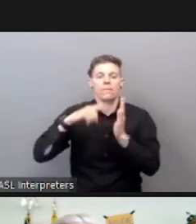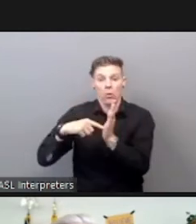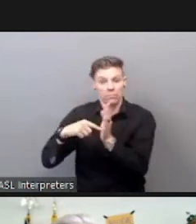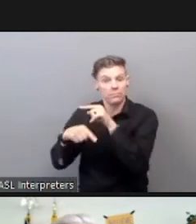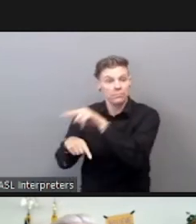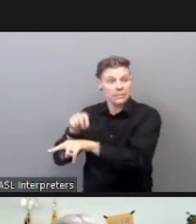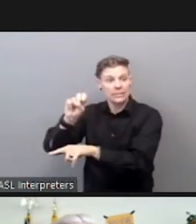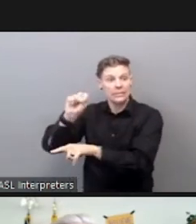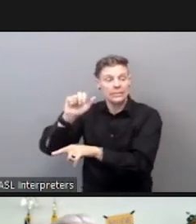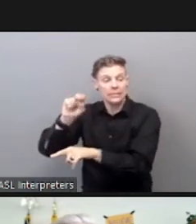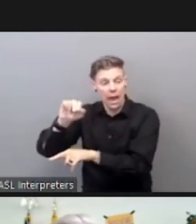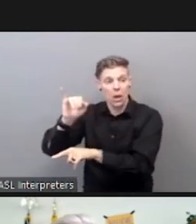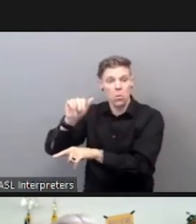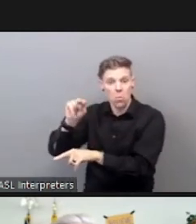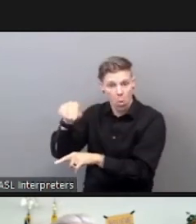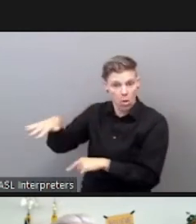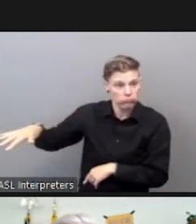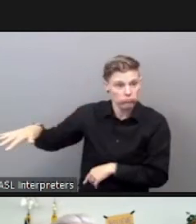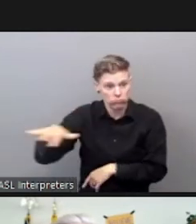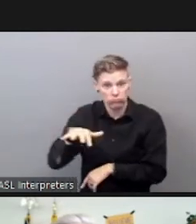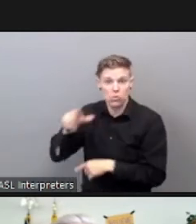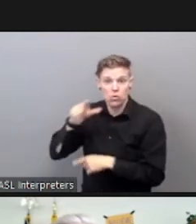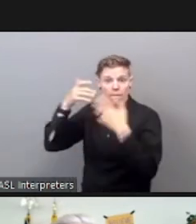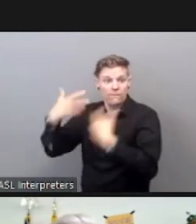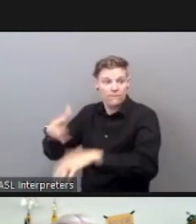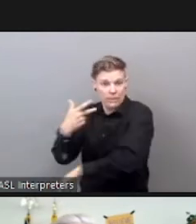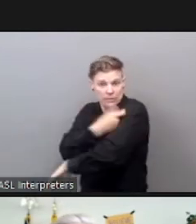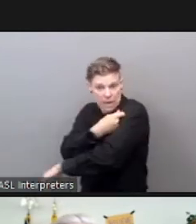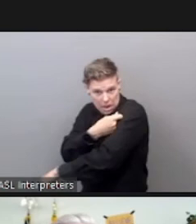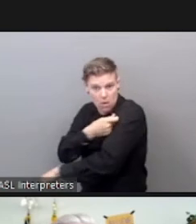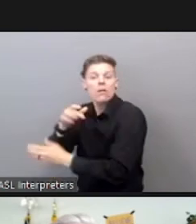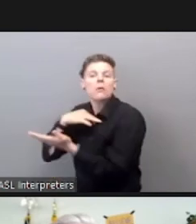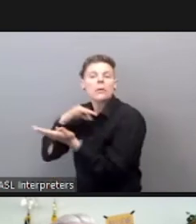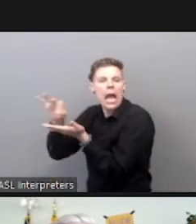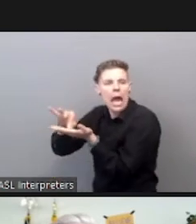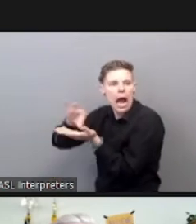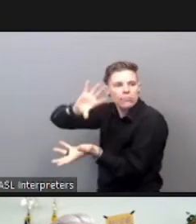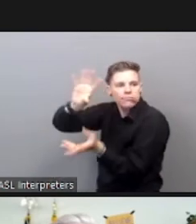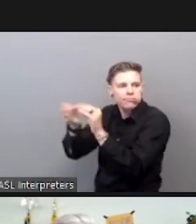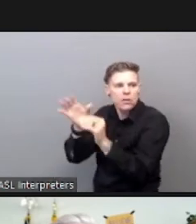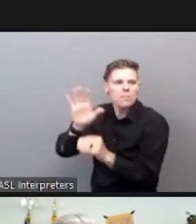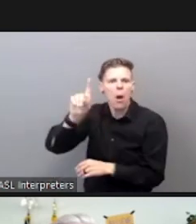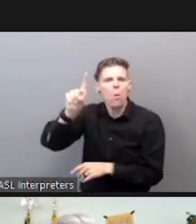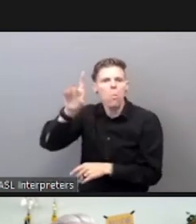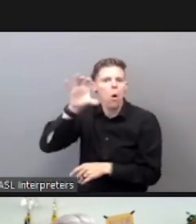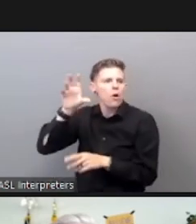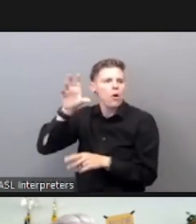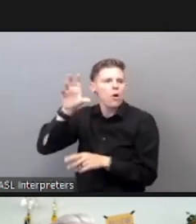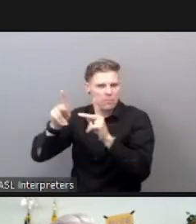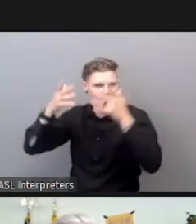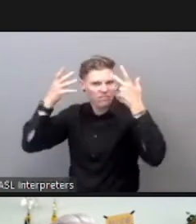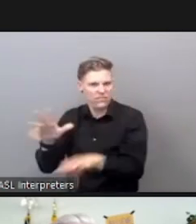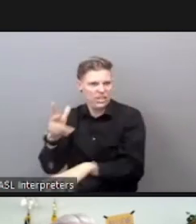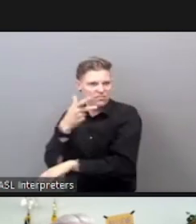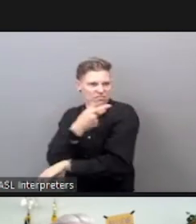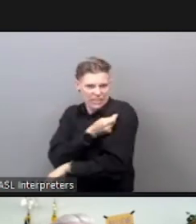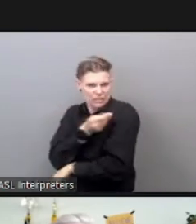vaccinated, right? So let's say there's 100 people who are vaccinated in San Juan County,